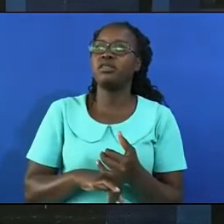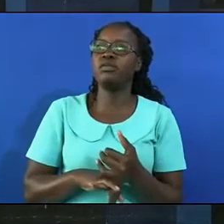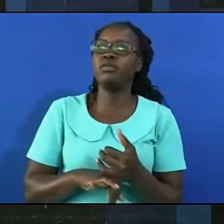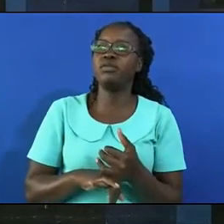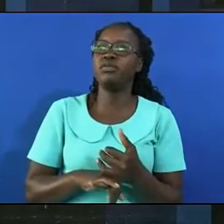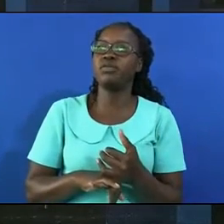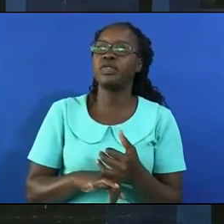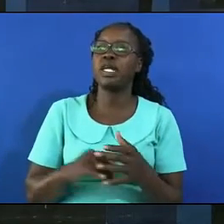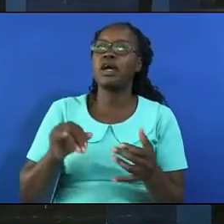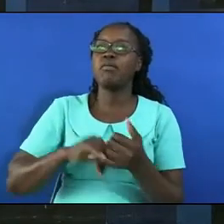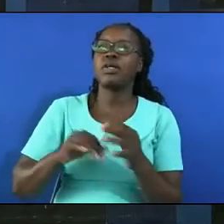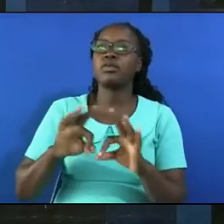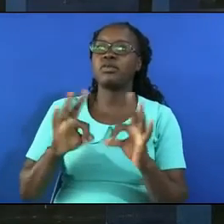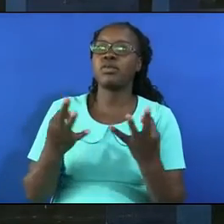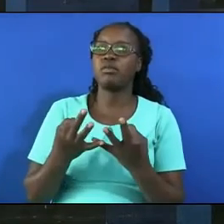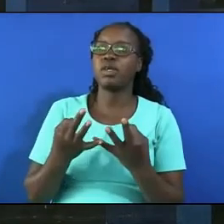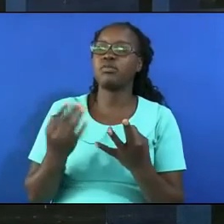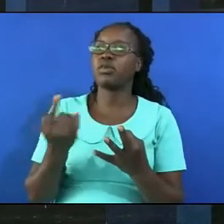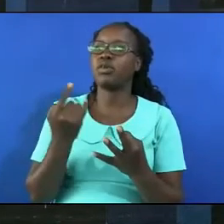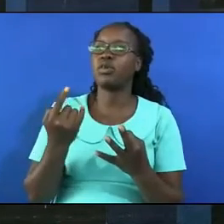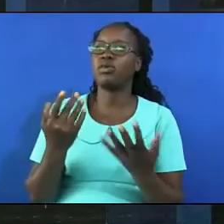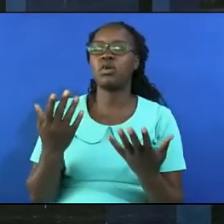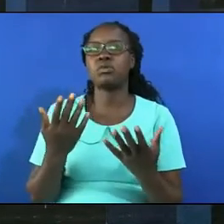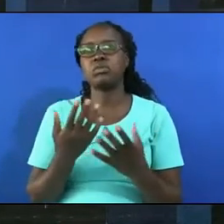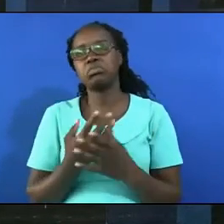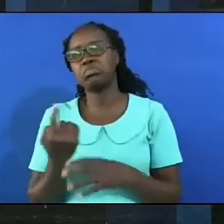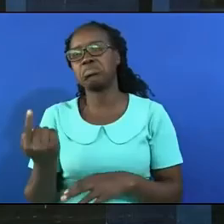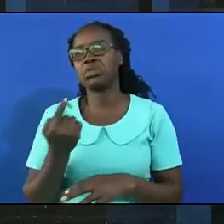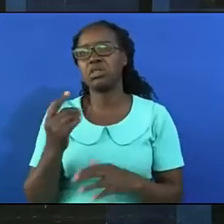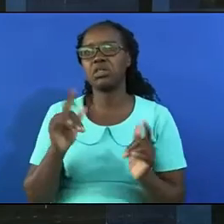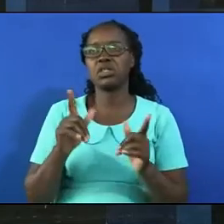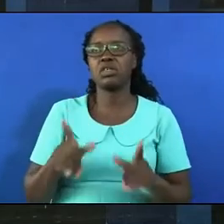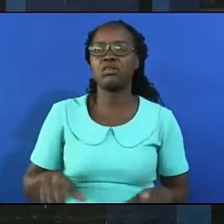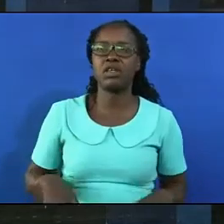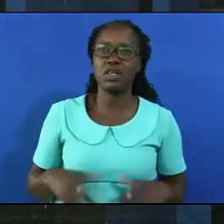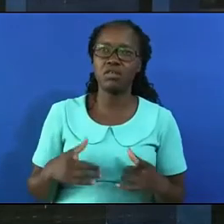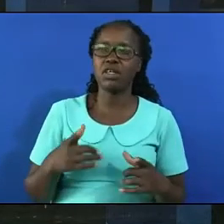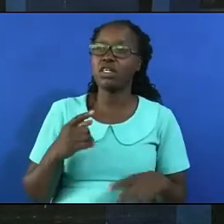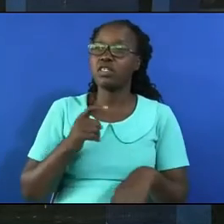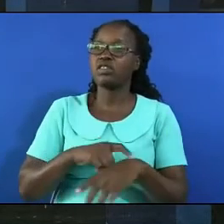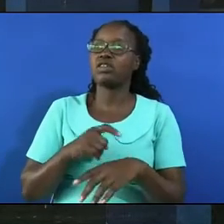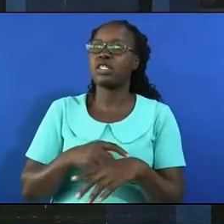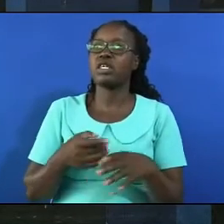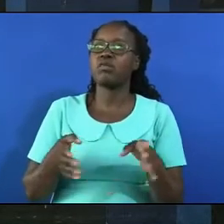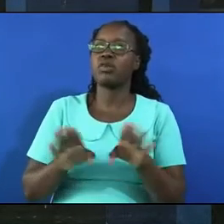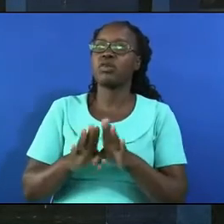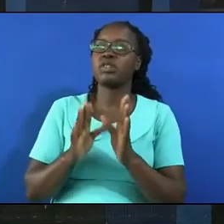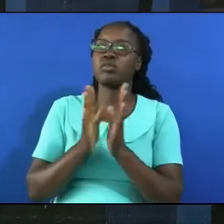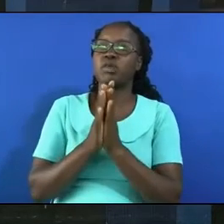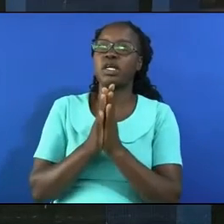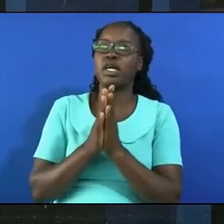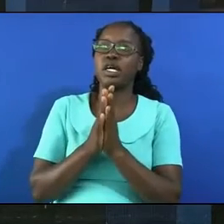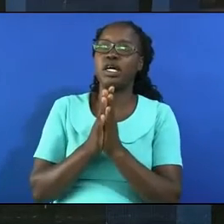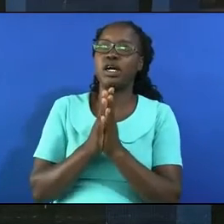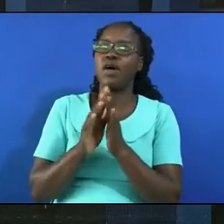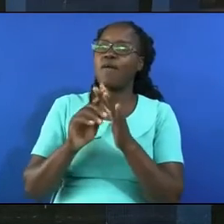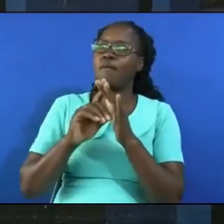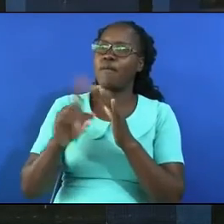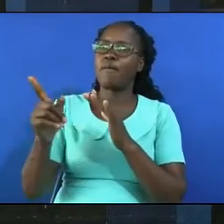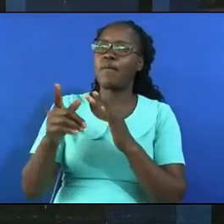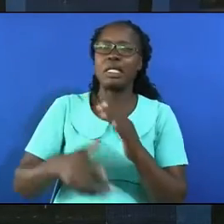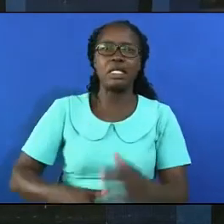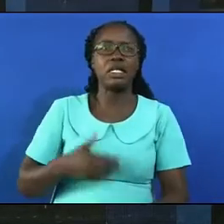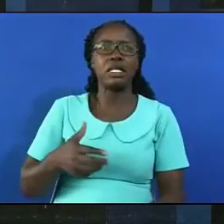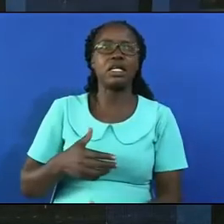married with their families. I'm the only one who looks desperate in new life. So the moment closing prayer comes, you march home in